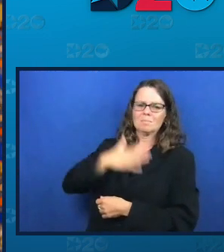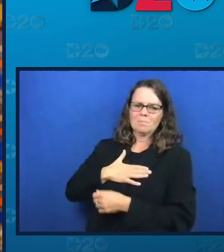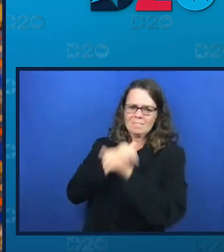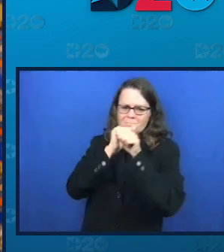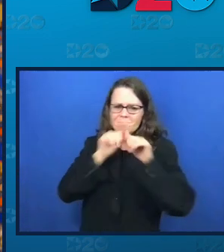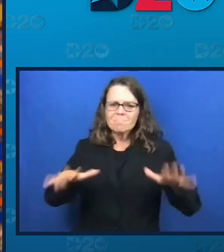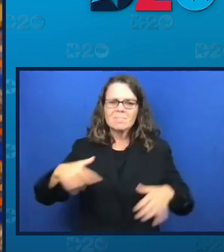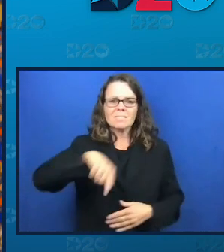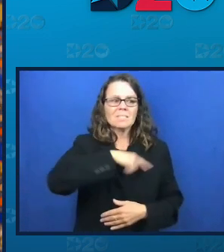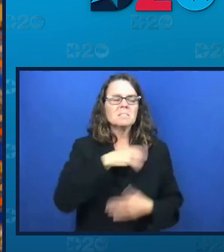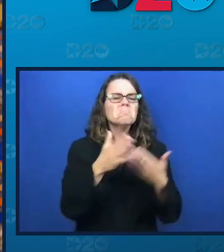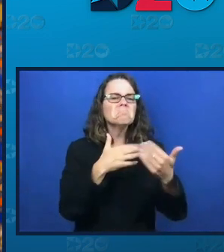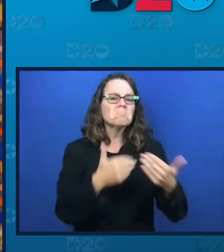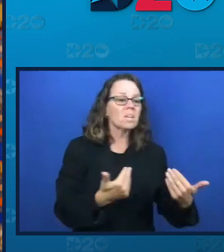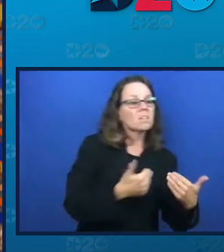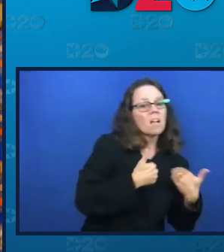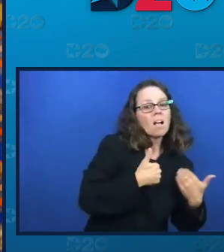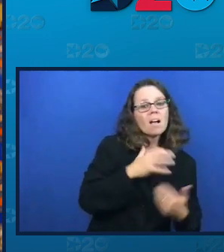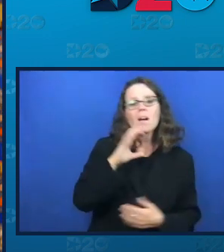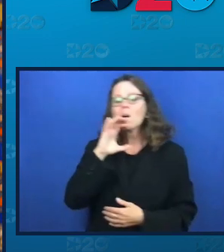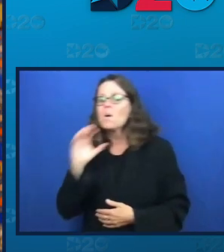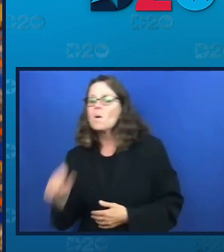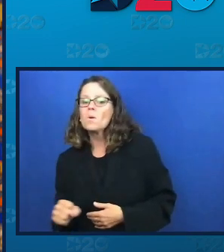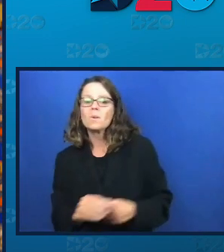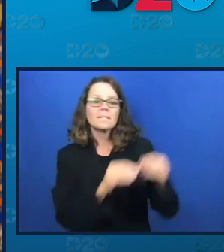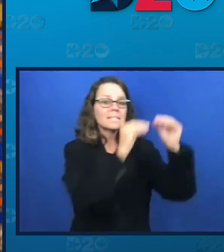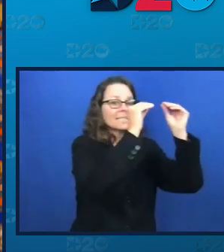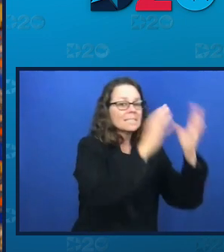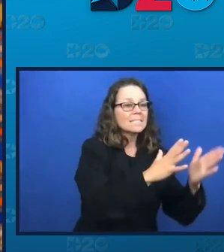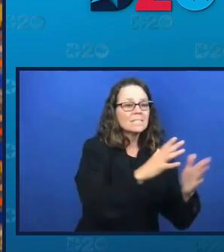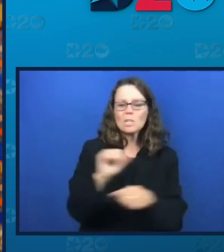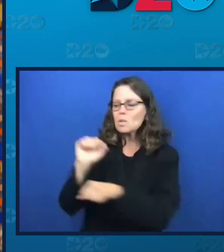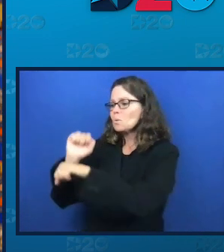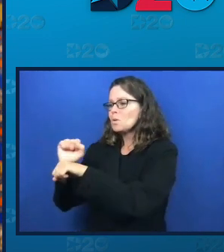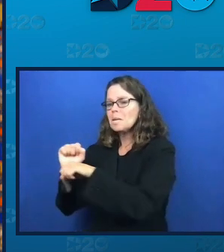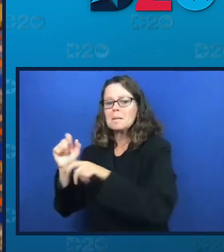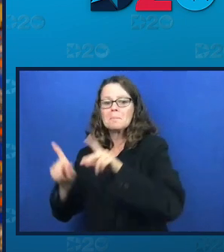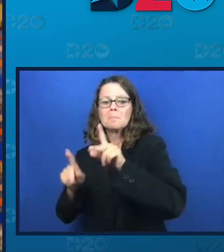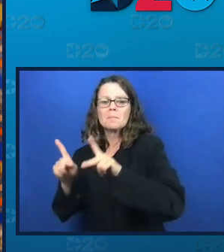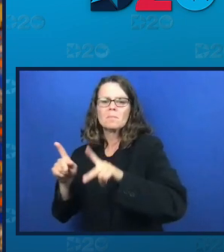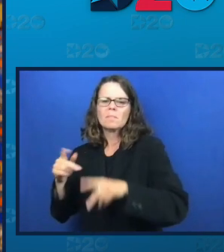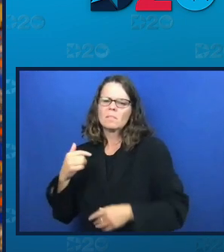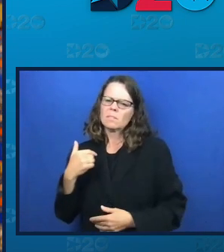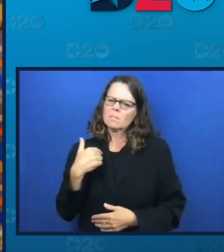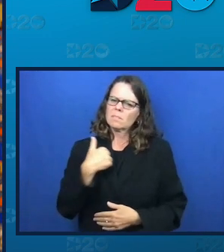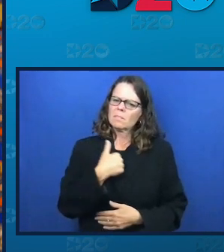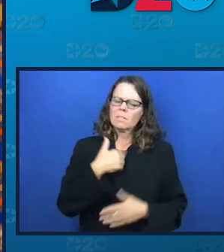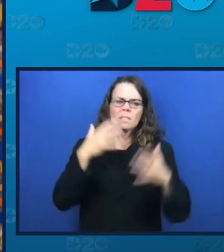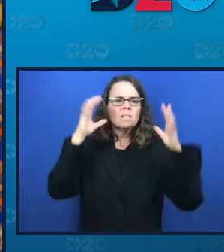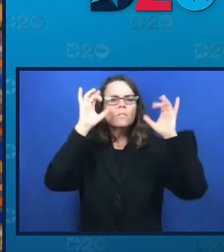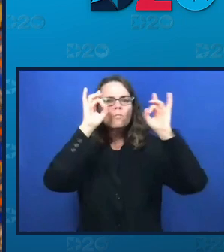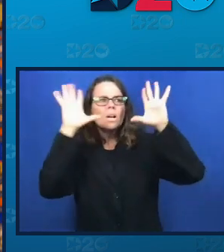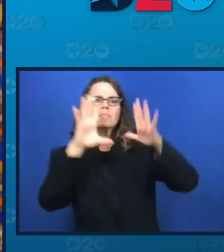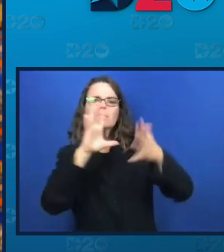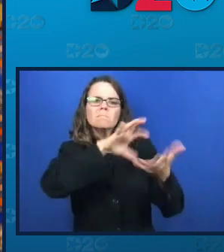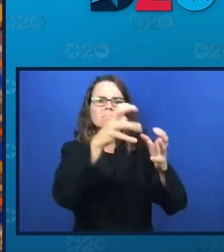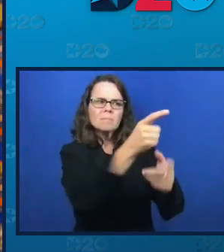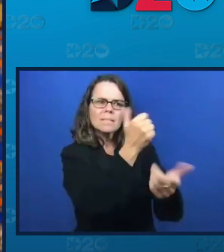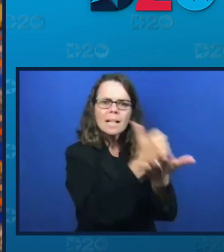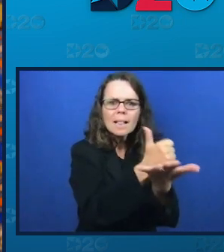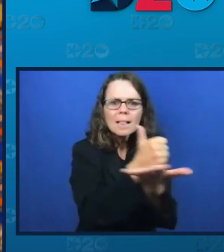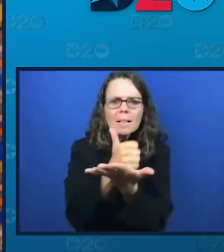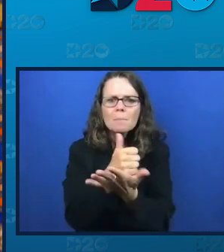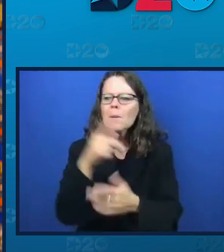people, our crisis responders and our caretakers. Guide the leaders of